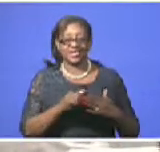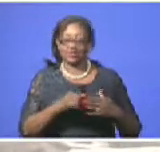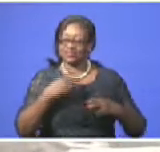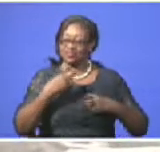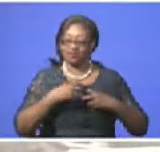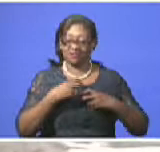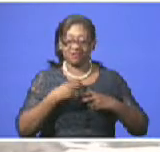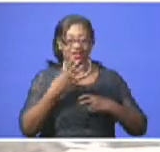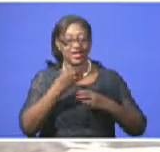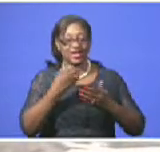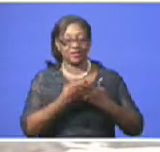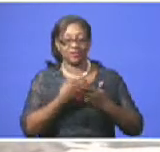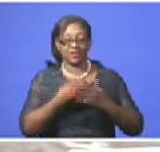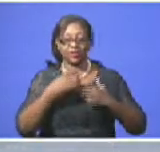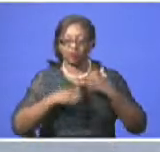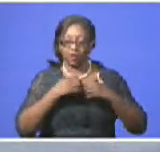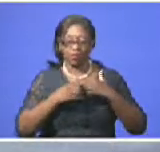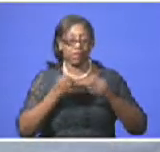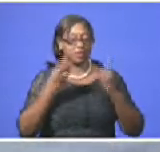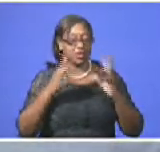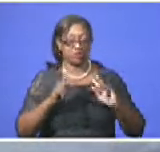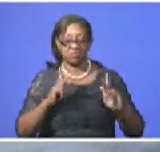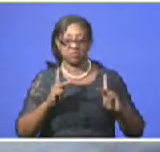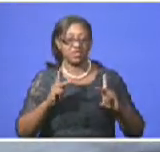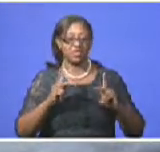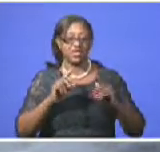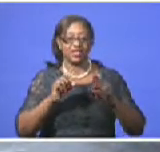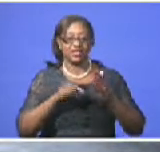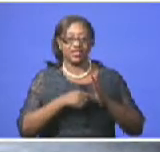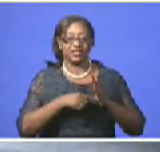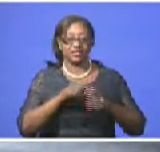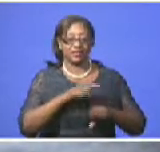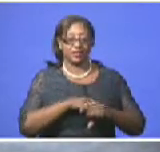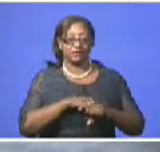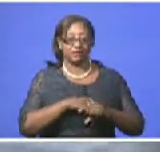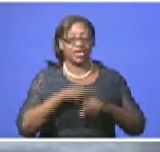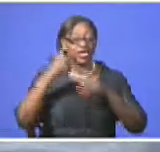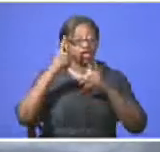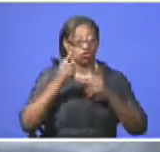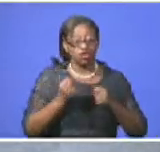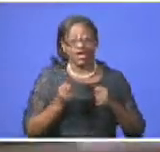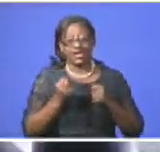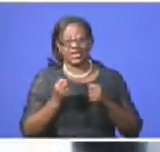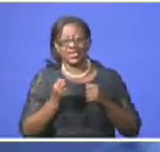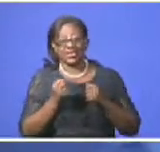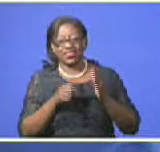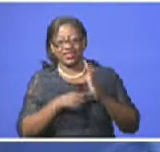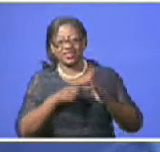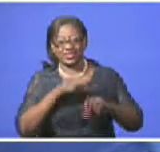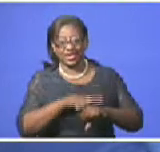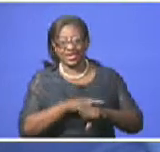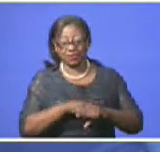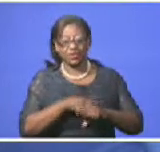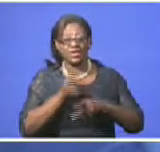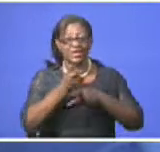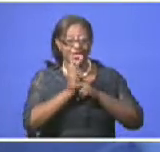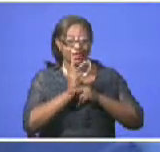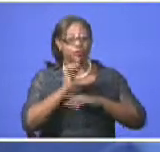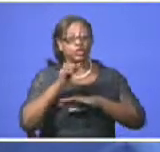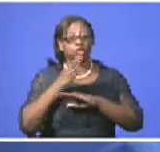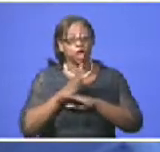and economic peril of many residents at this time. Trying to, at this time, keep a